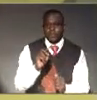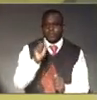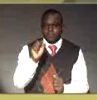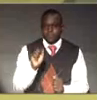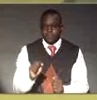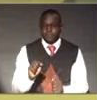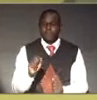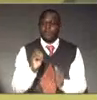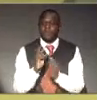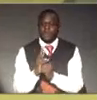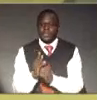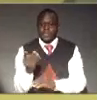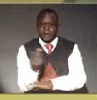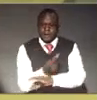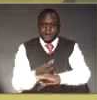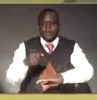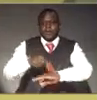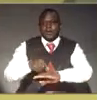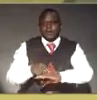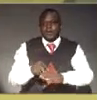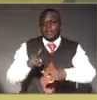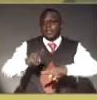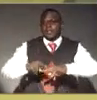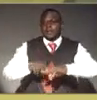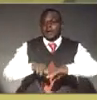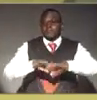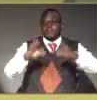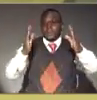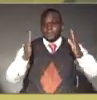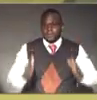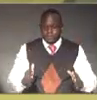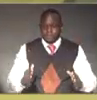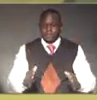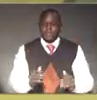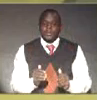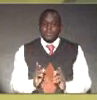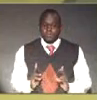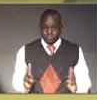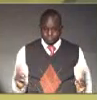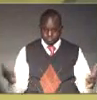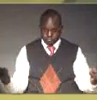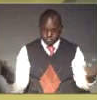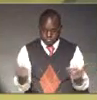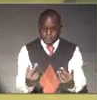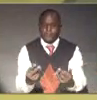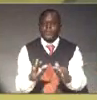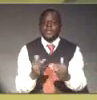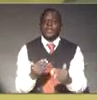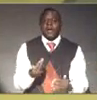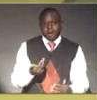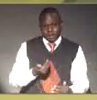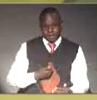And when the hour came, he sat at table and the apostles with him. And he said to them, I